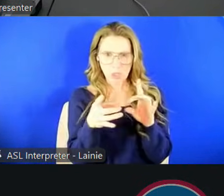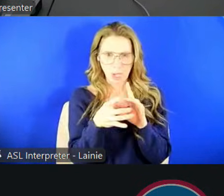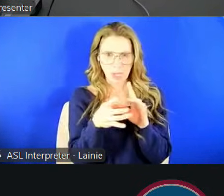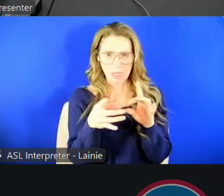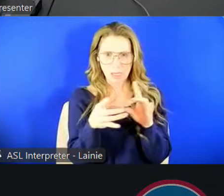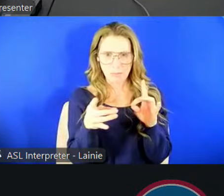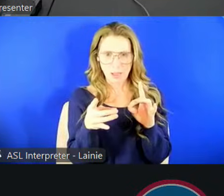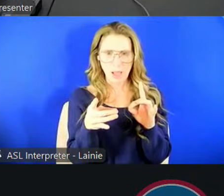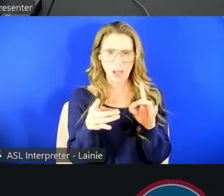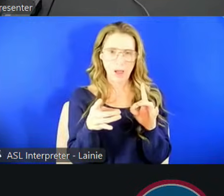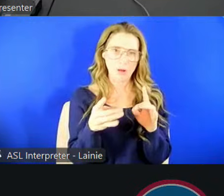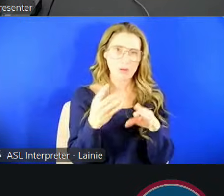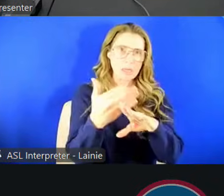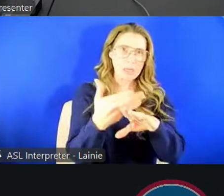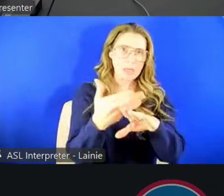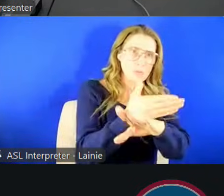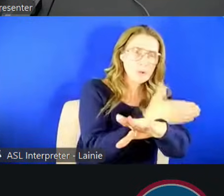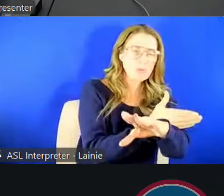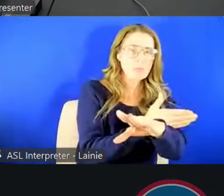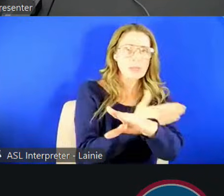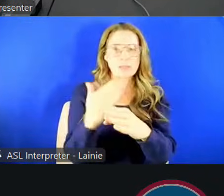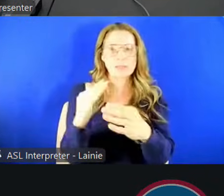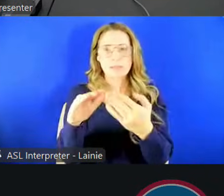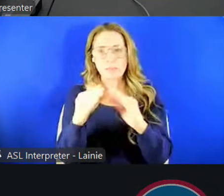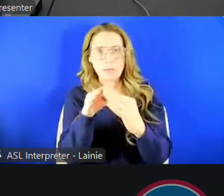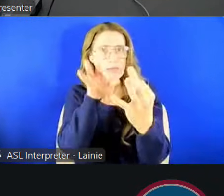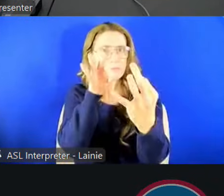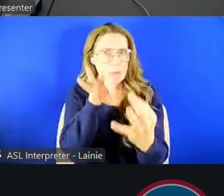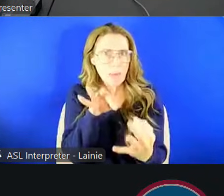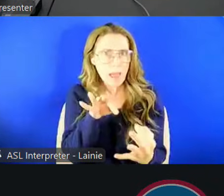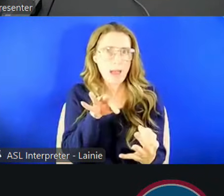the community feedback and how this is a process,